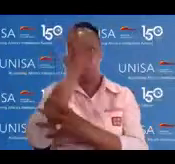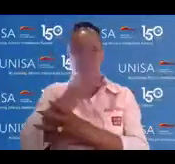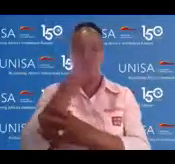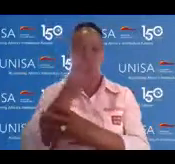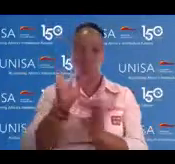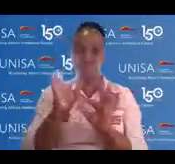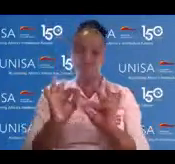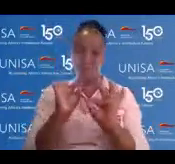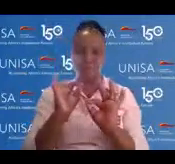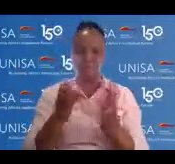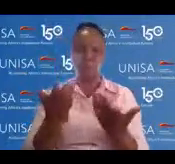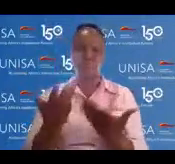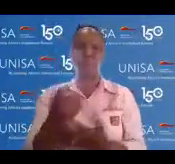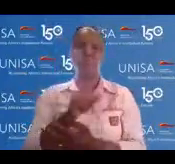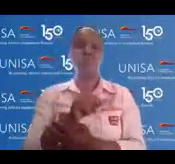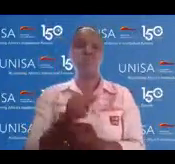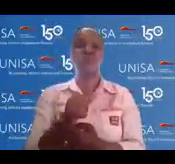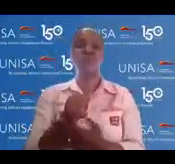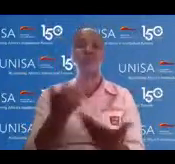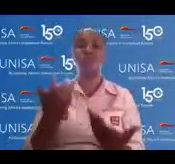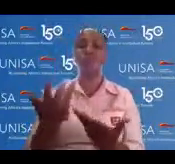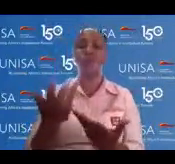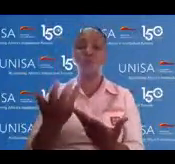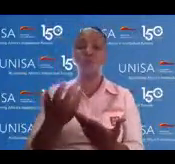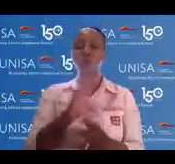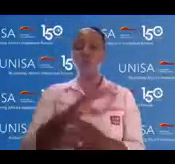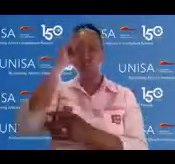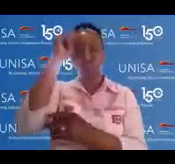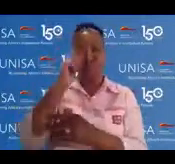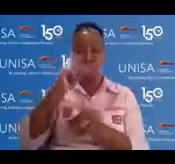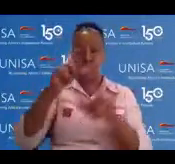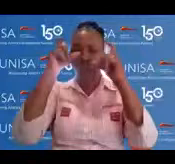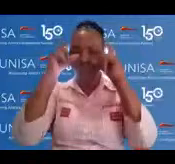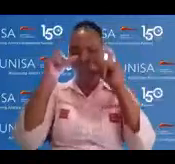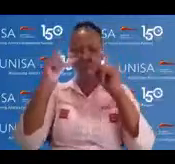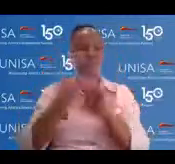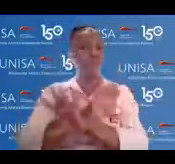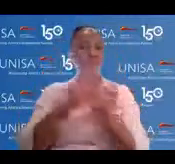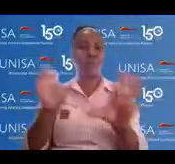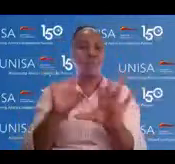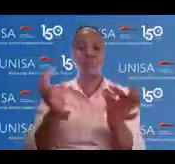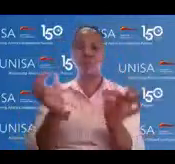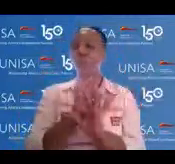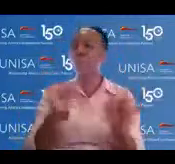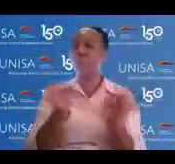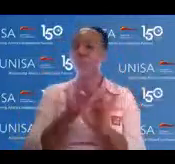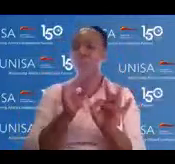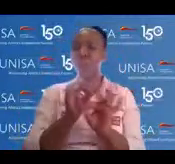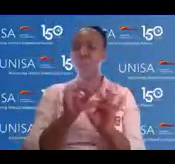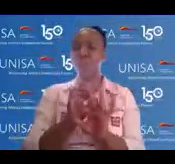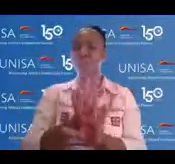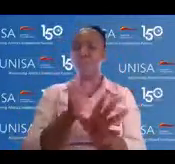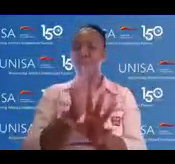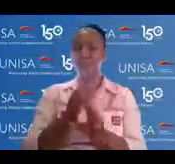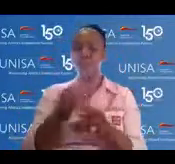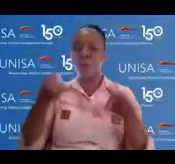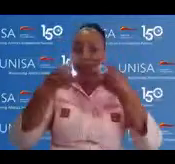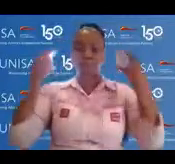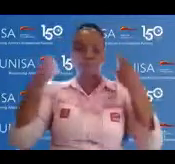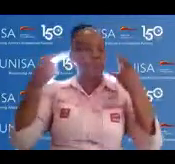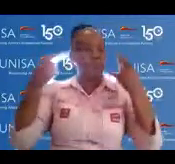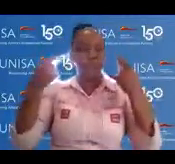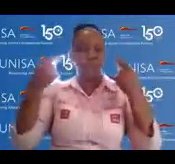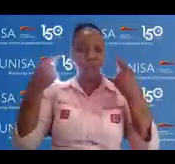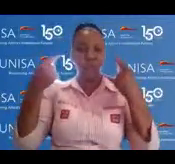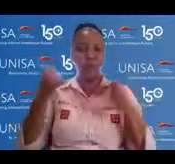no hat, no hoodie, no sunglasses, normal glasses are okay, no mask. And then during the course of the